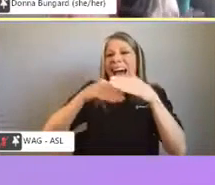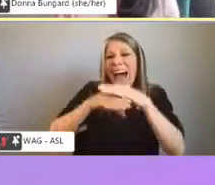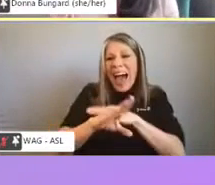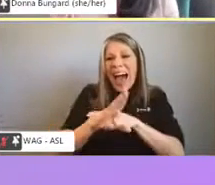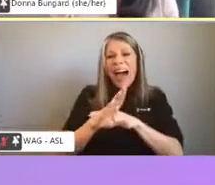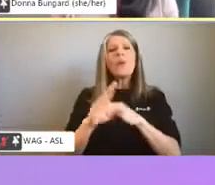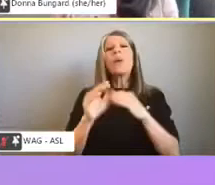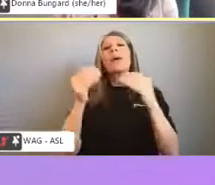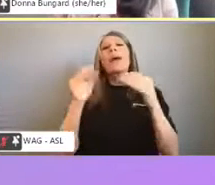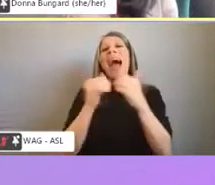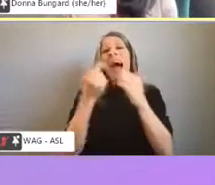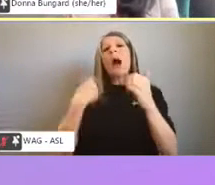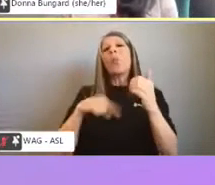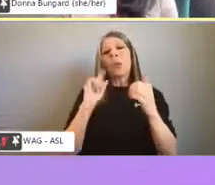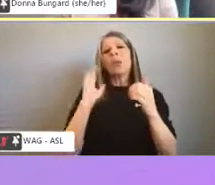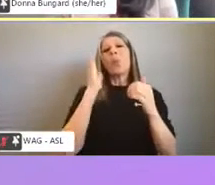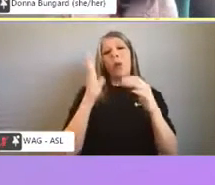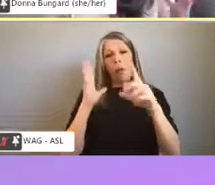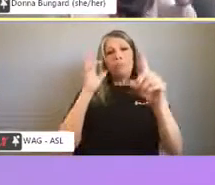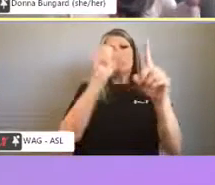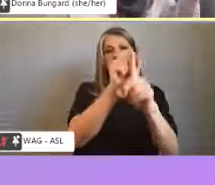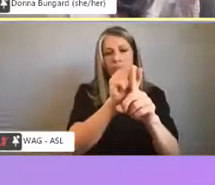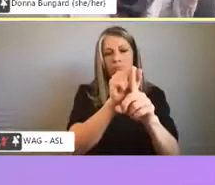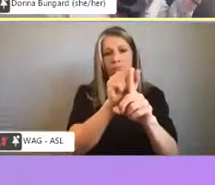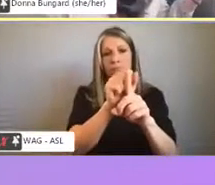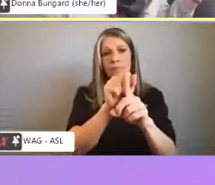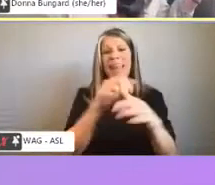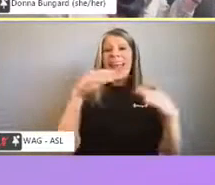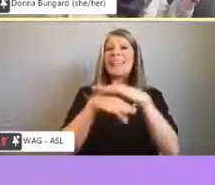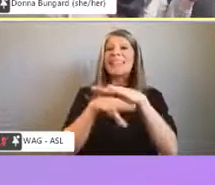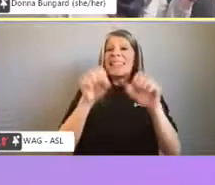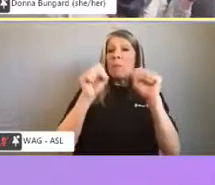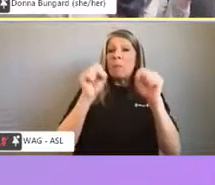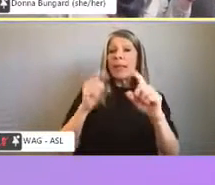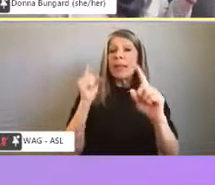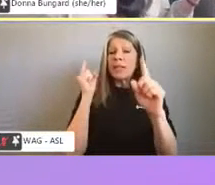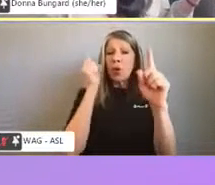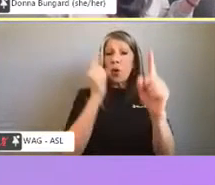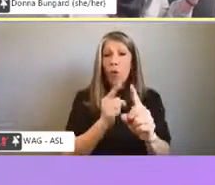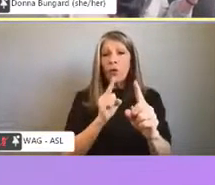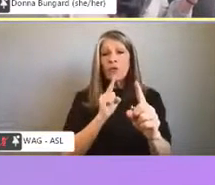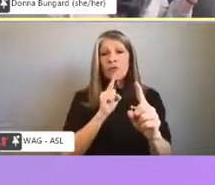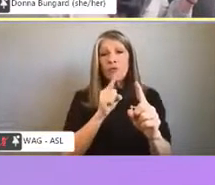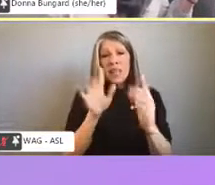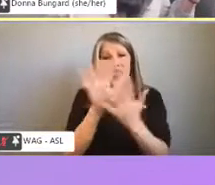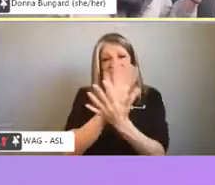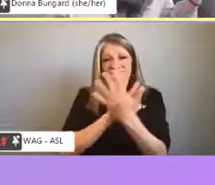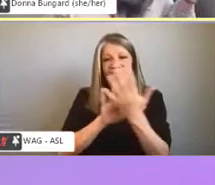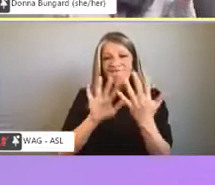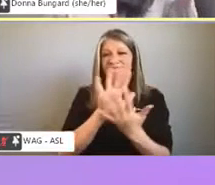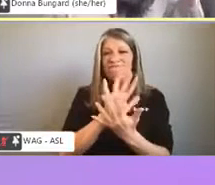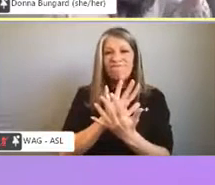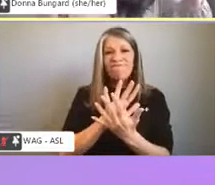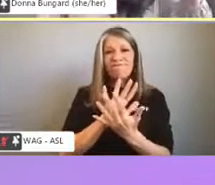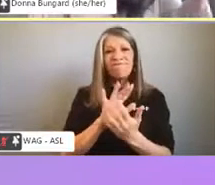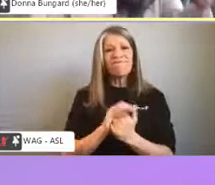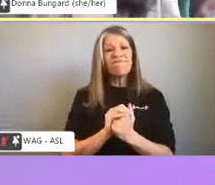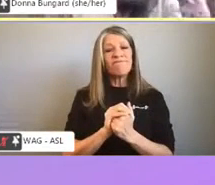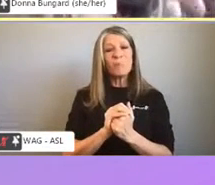do it. Why? Because accessibility as a goal is really elusive. To